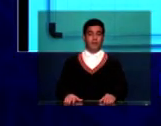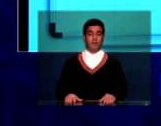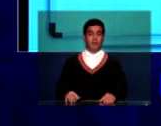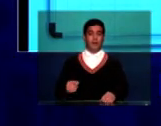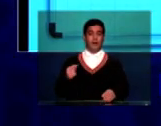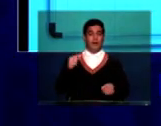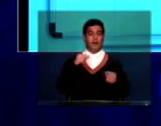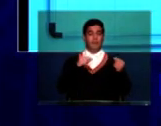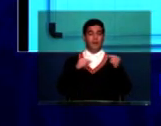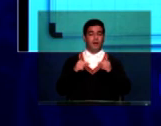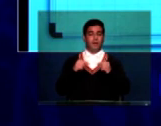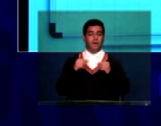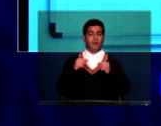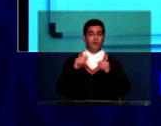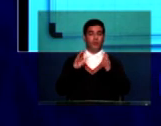Qarama-qarshi hodisa nima?